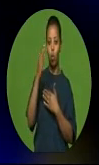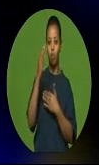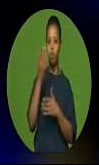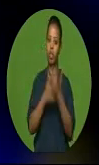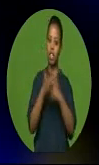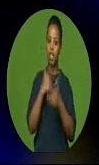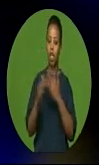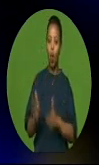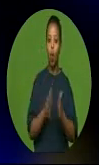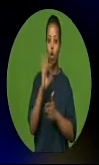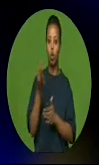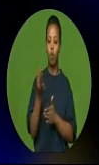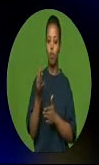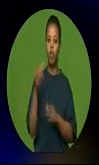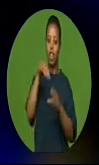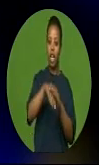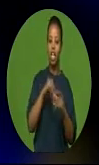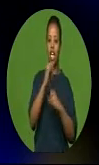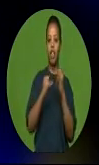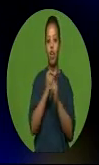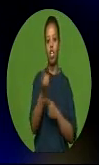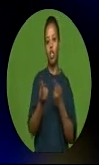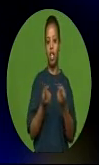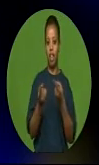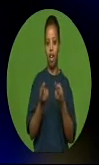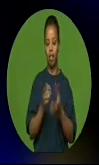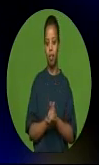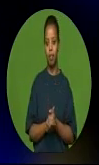discuss ways of entering international trade.